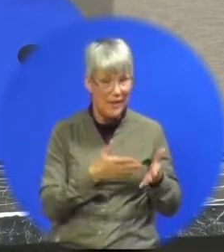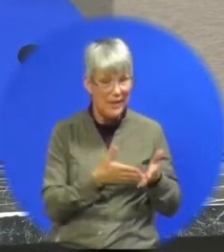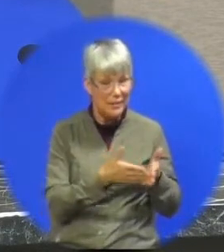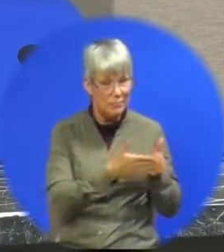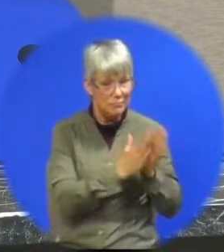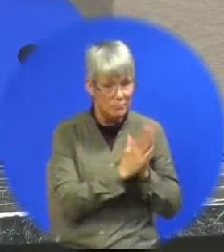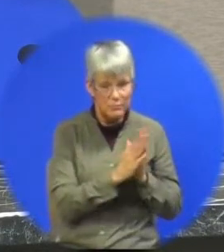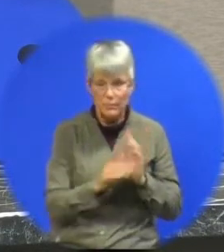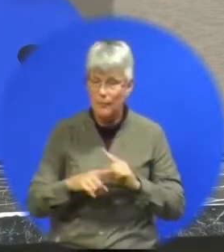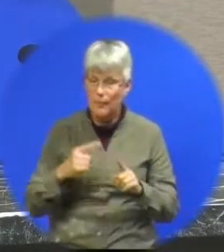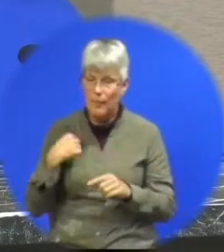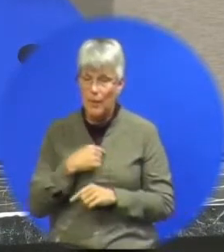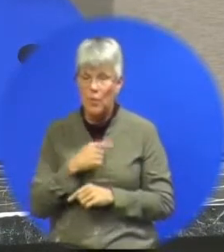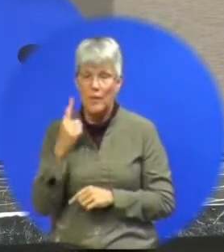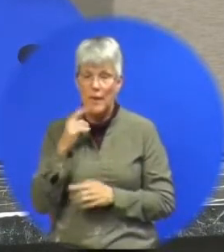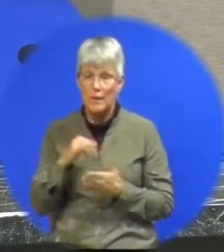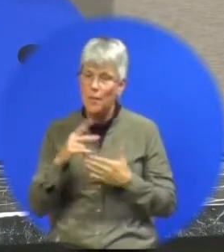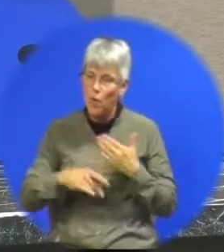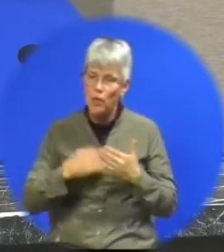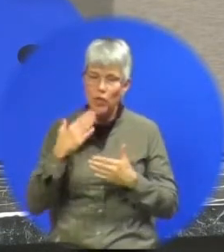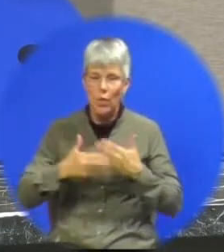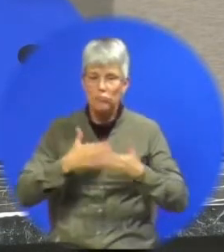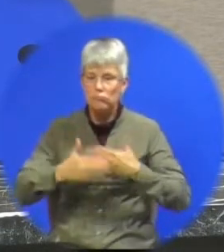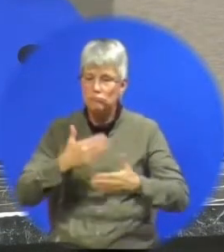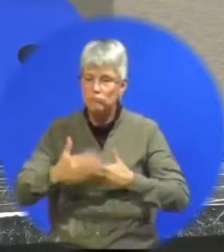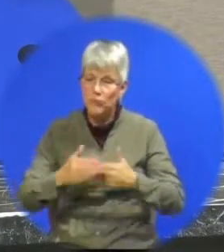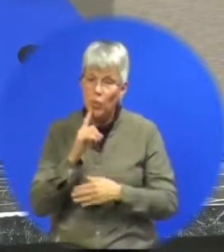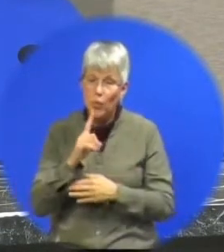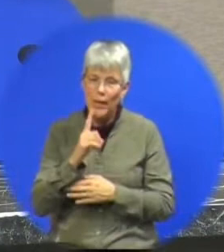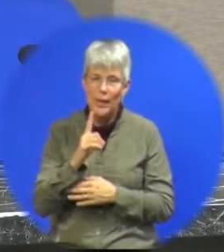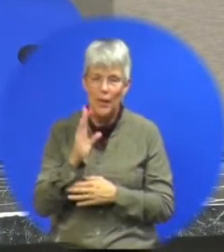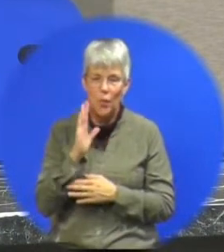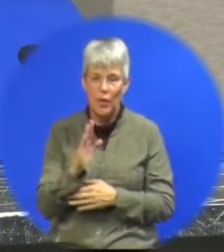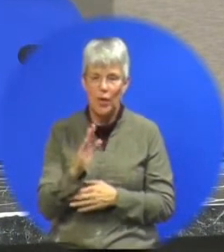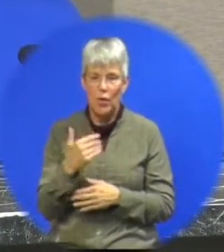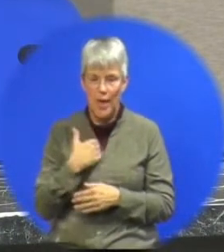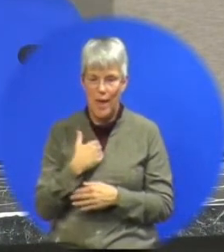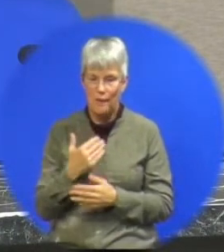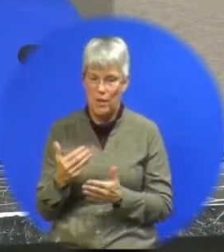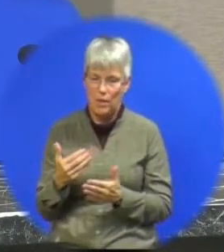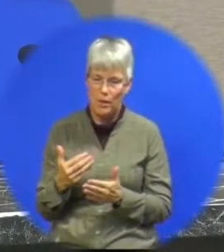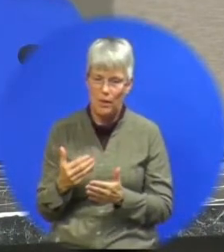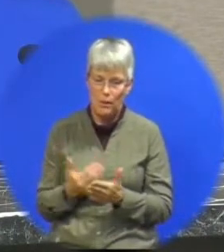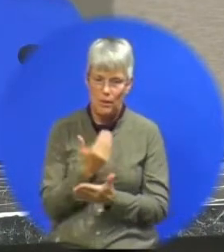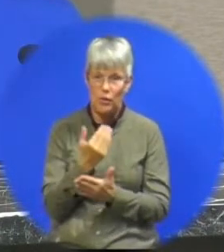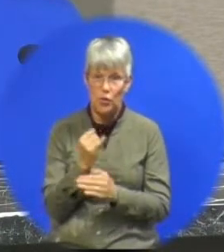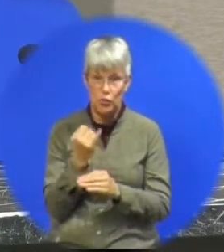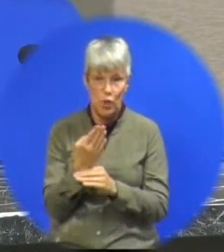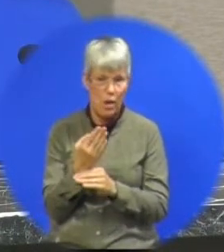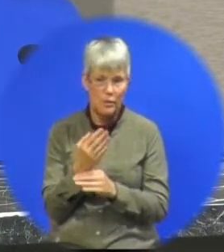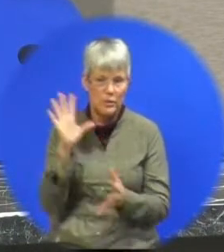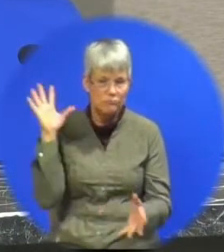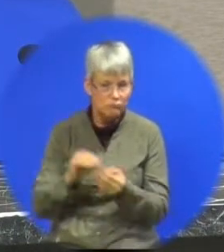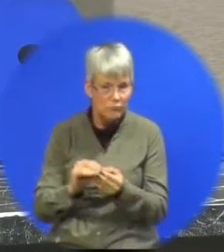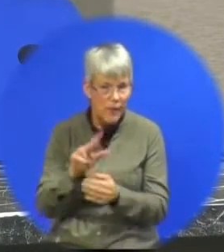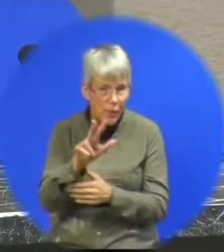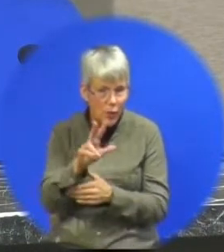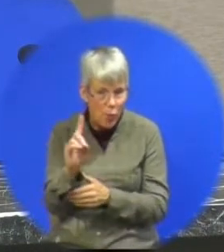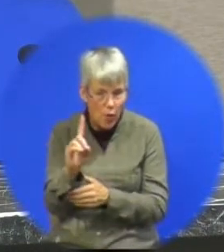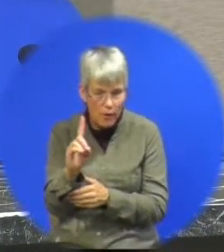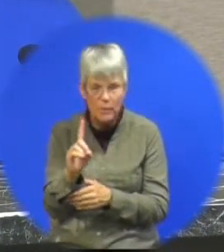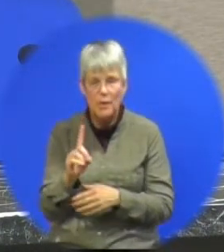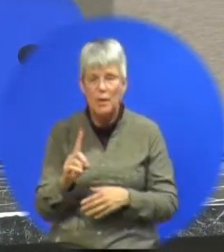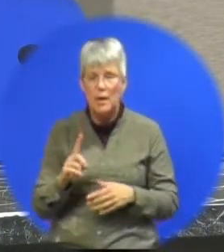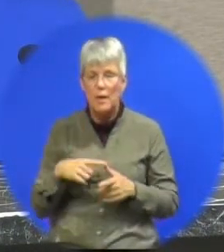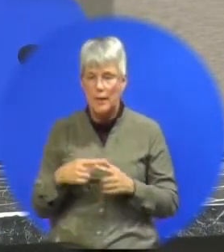going to still go forward, would create about 31 new jobs. The city and the county would share in equal